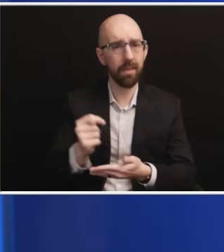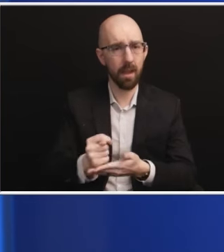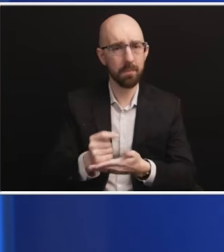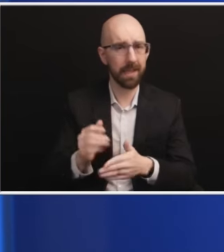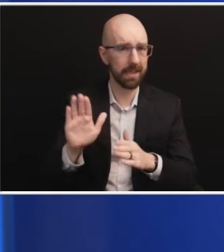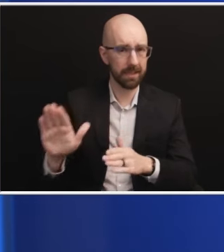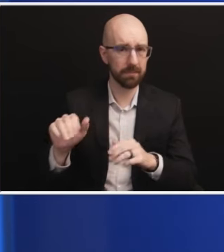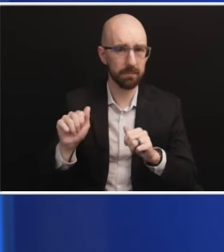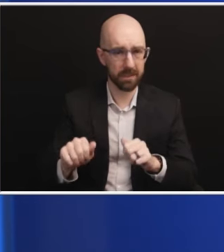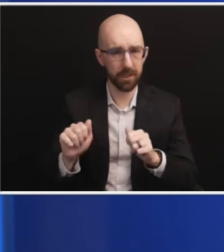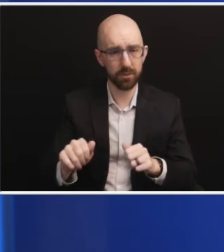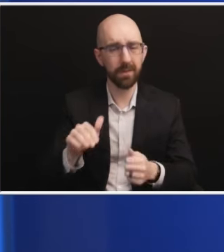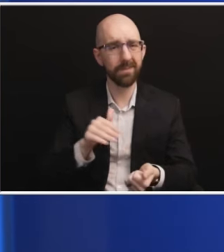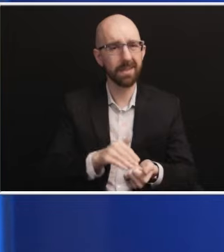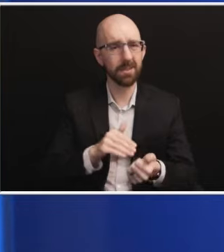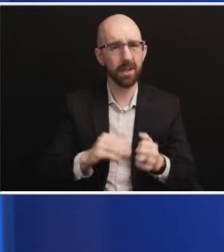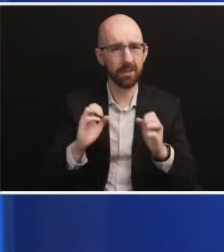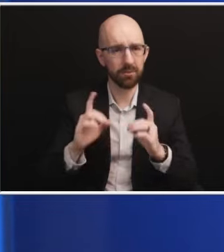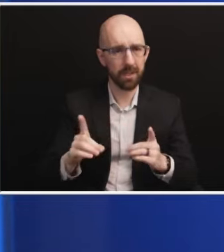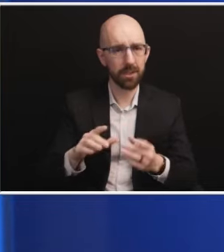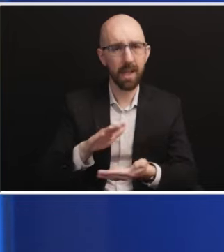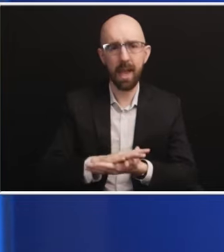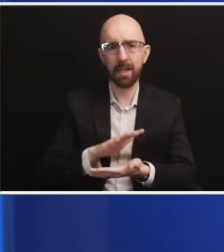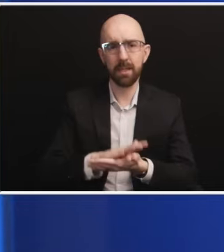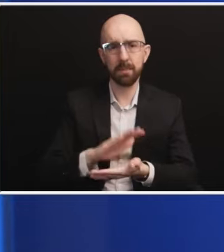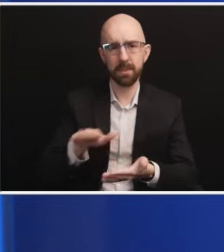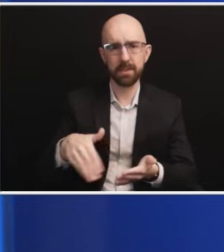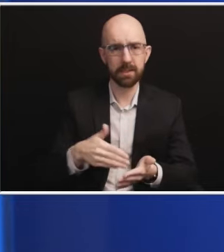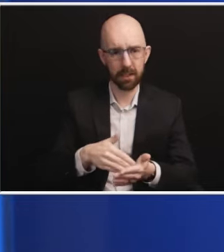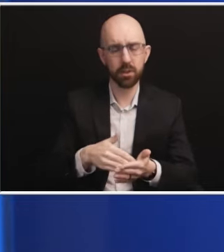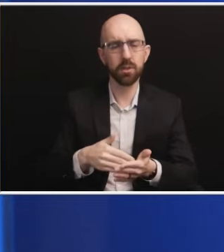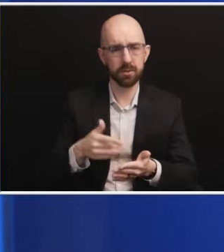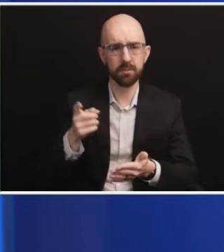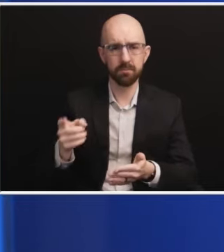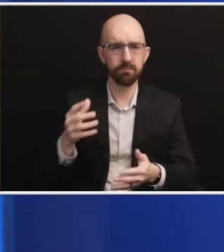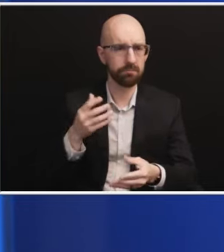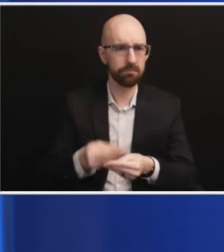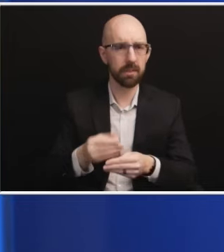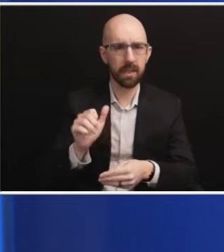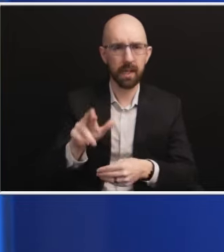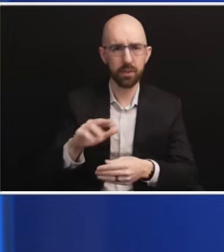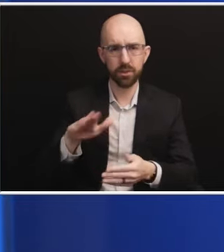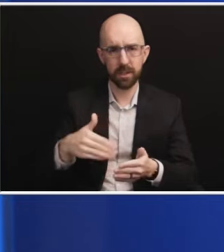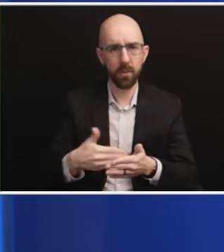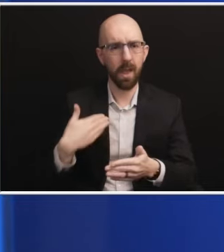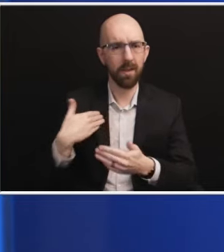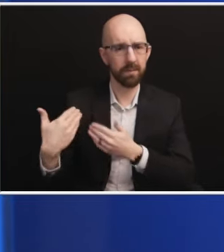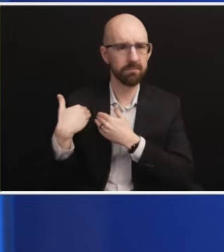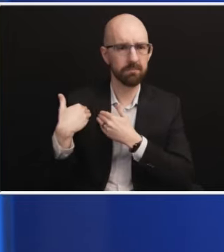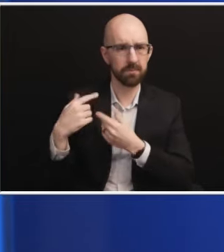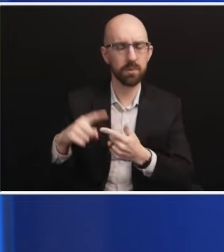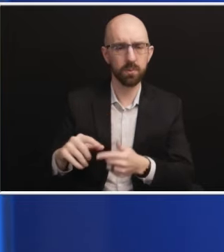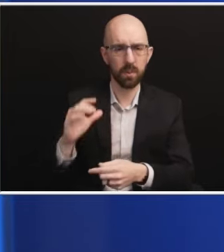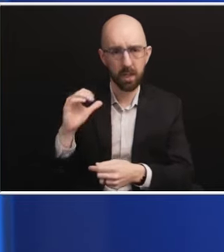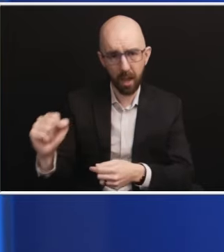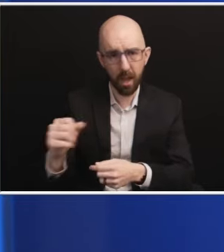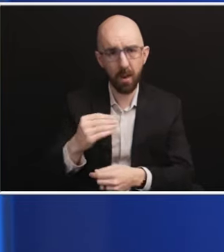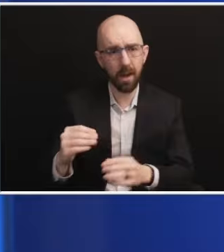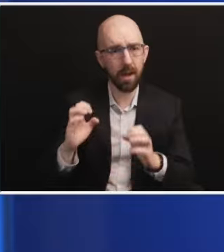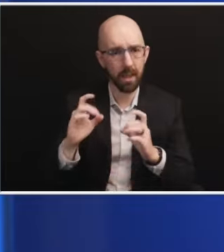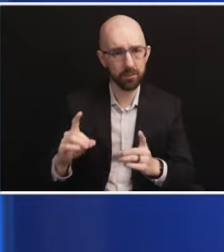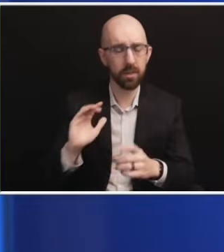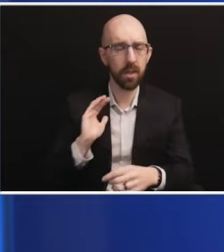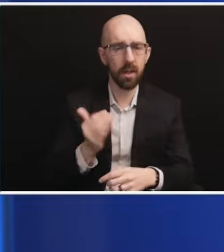physician education, and as an academic center and a comprehensive cancer center, we have an obligation to get out and educate